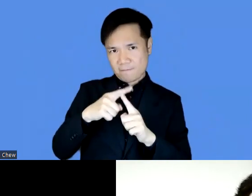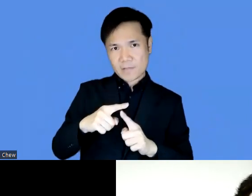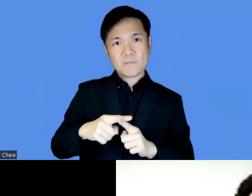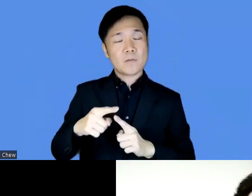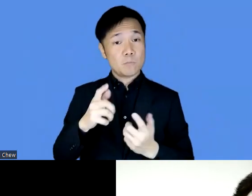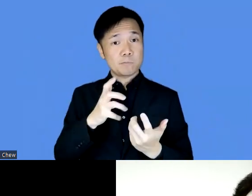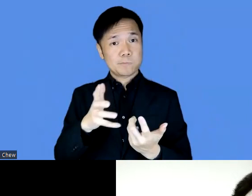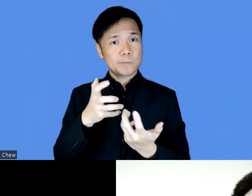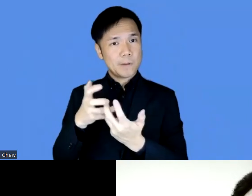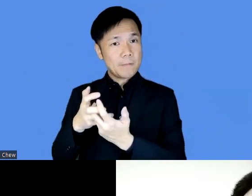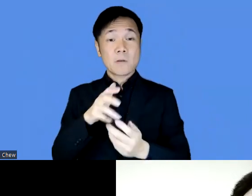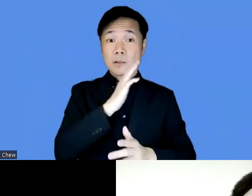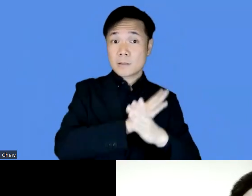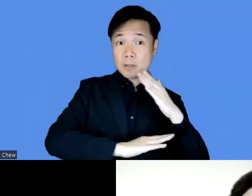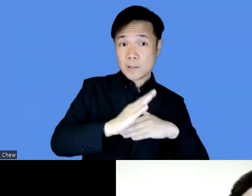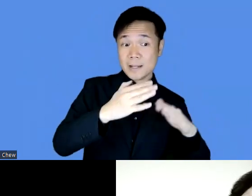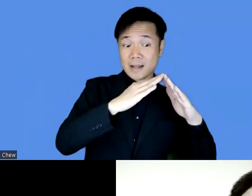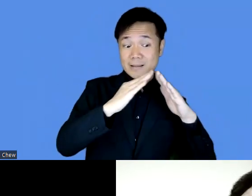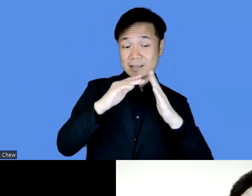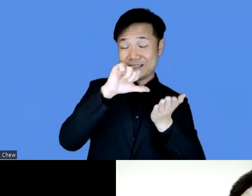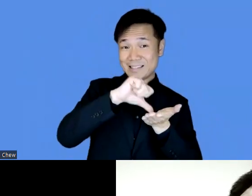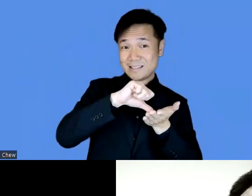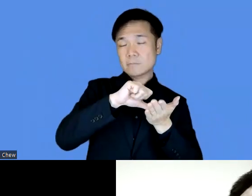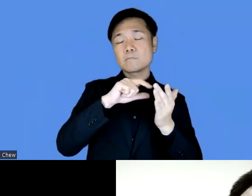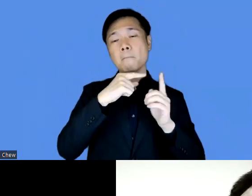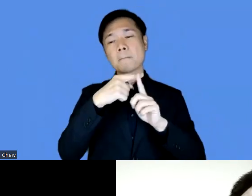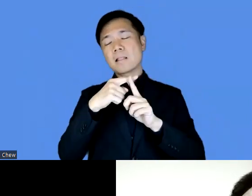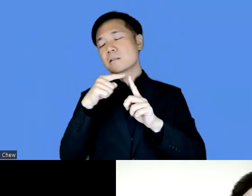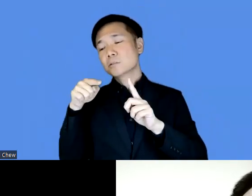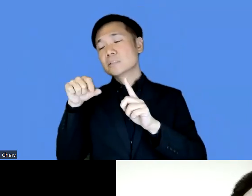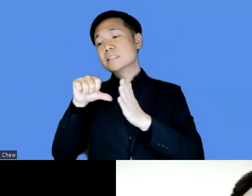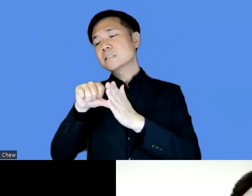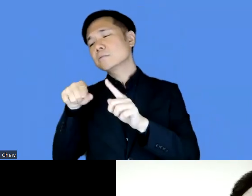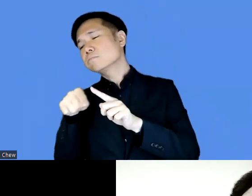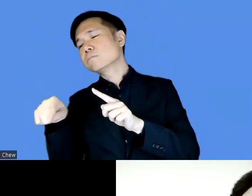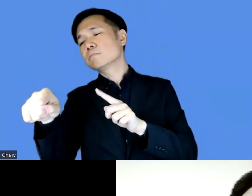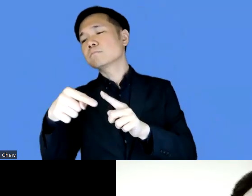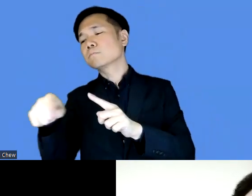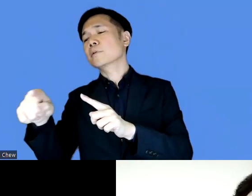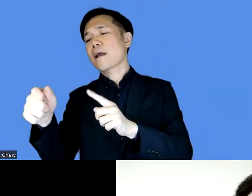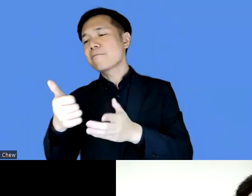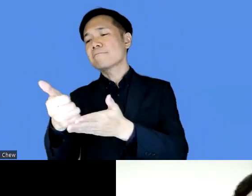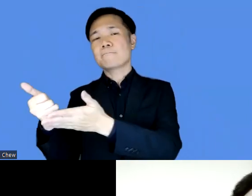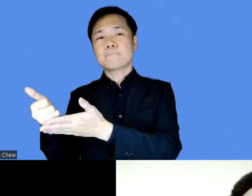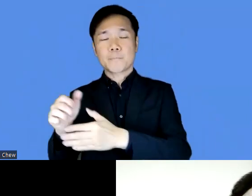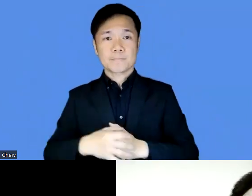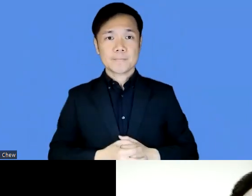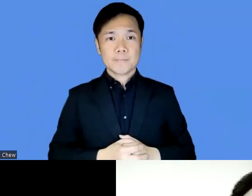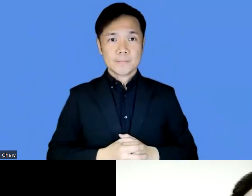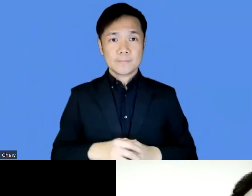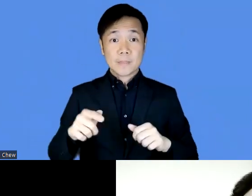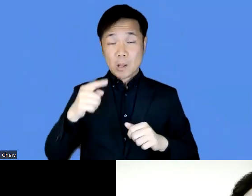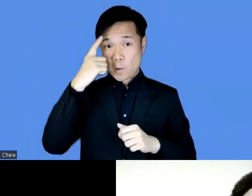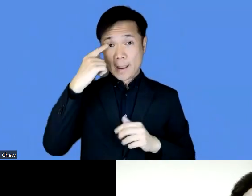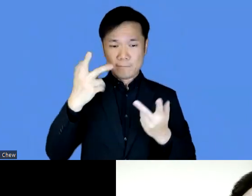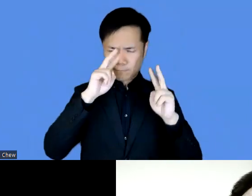in urban and rural areas. In recent years, we have actually analyzed the basic status